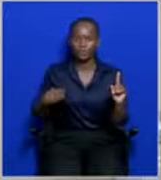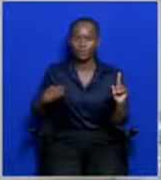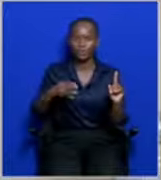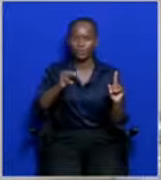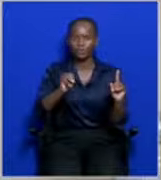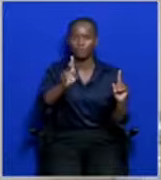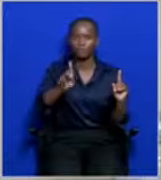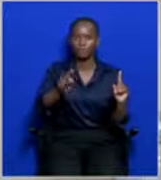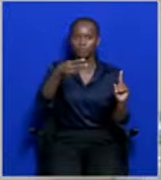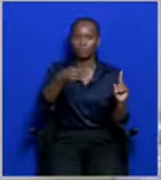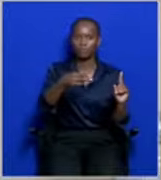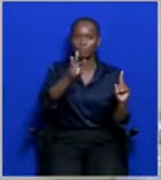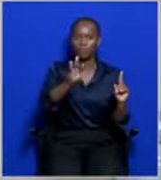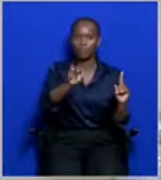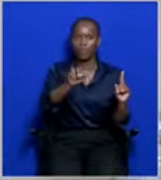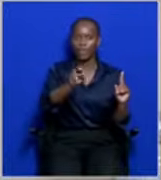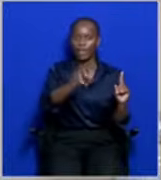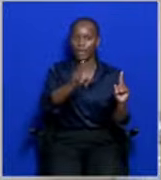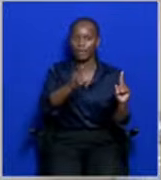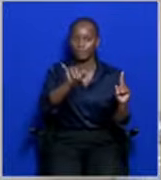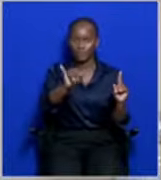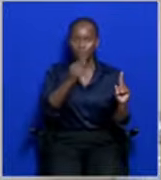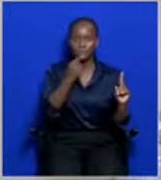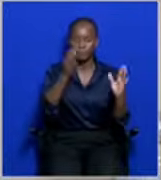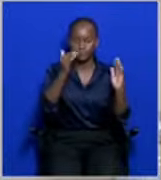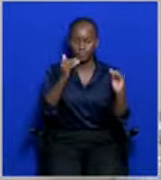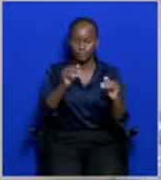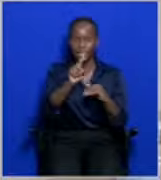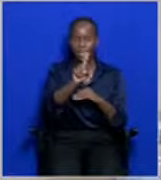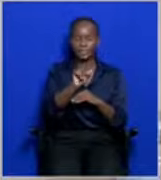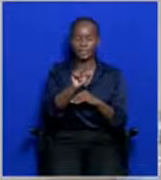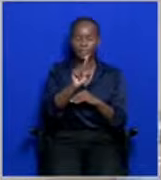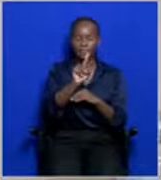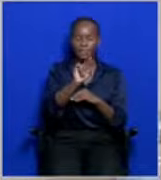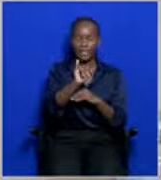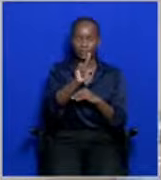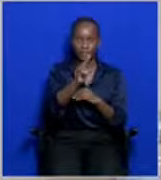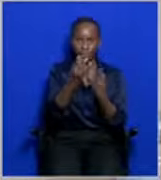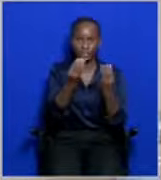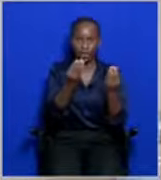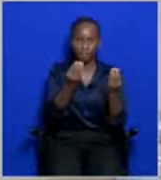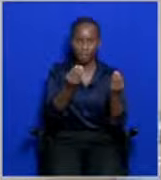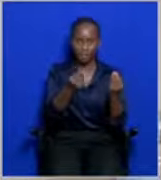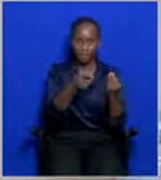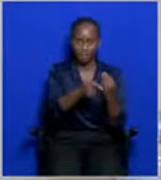employed by the city of Ekurhuleni as the Metropolitan Police Director at EMPD.